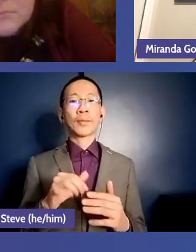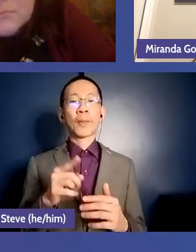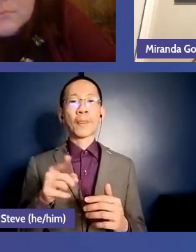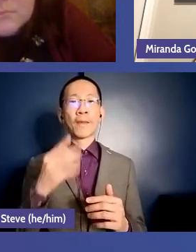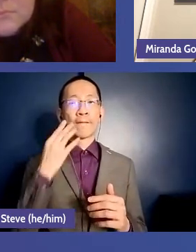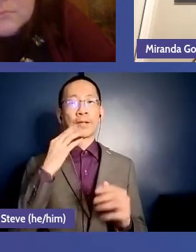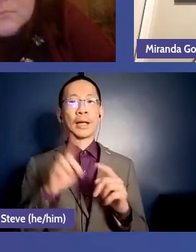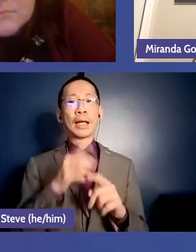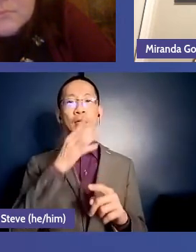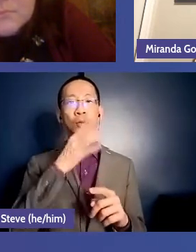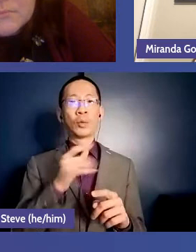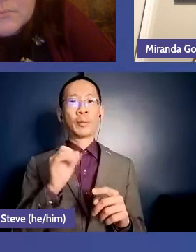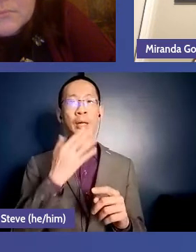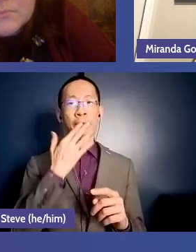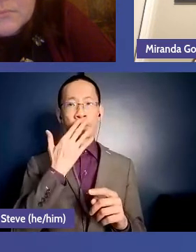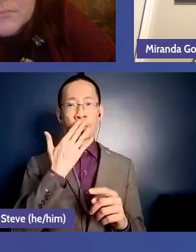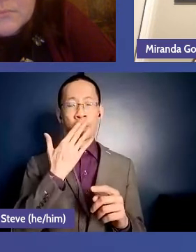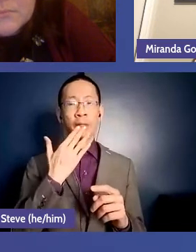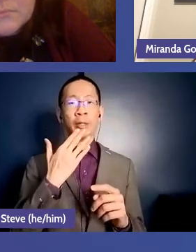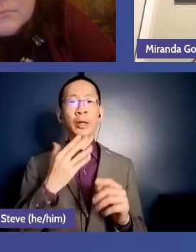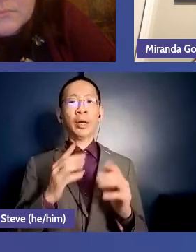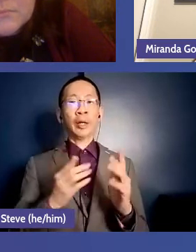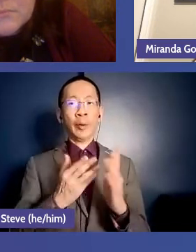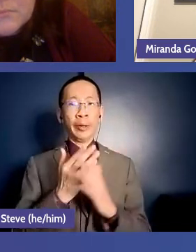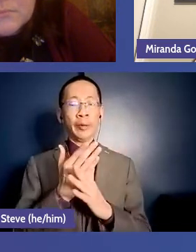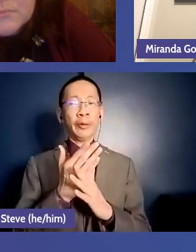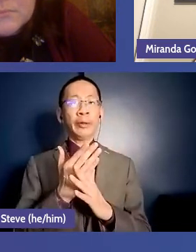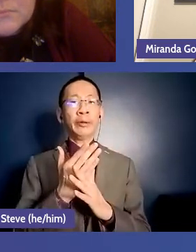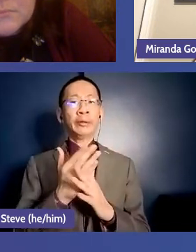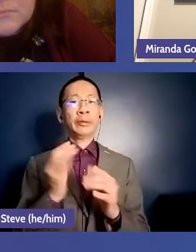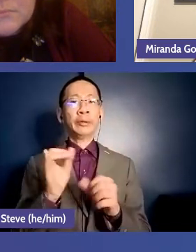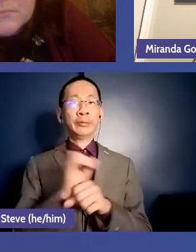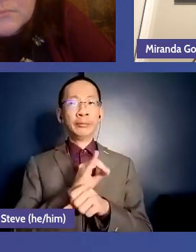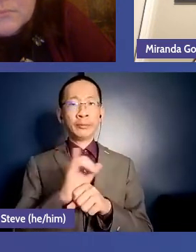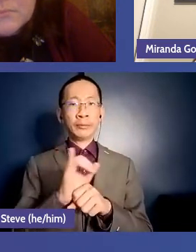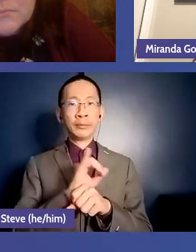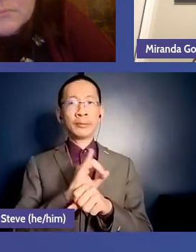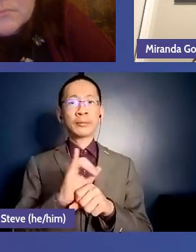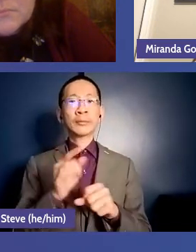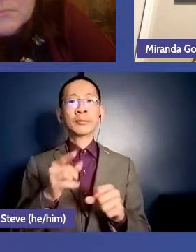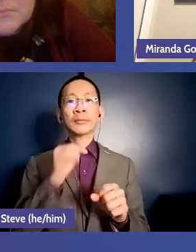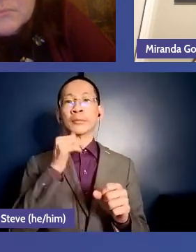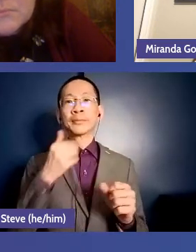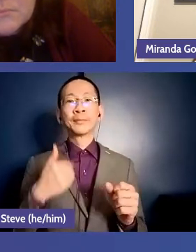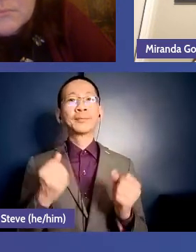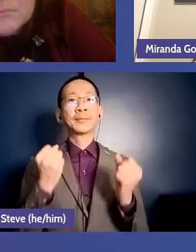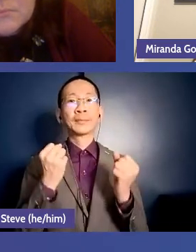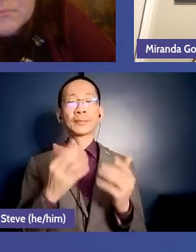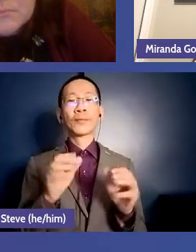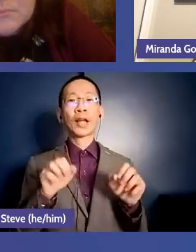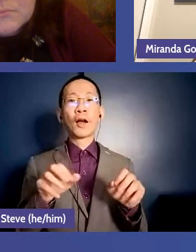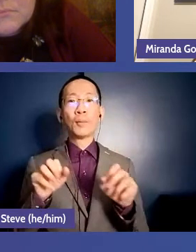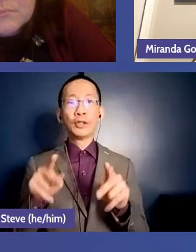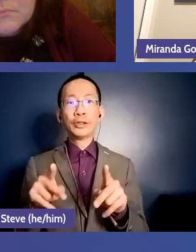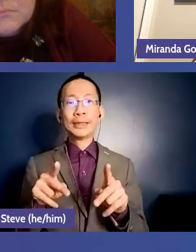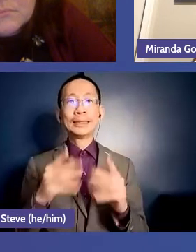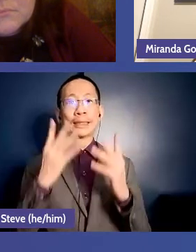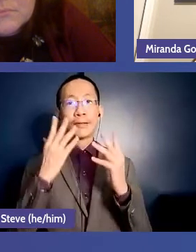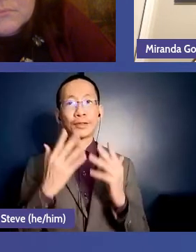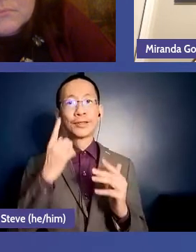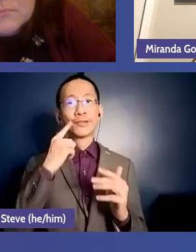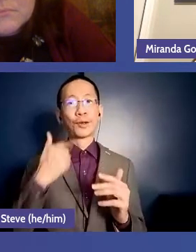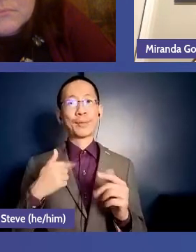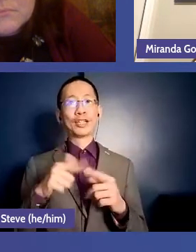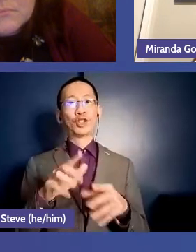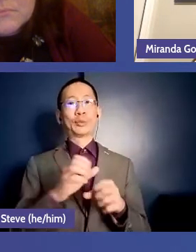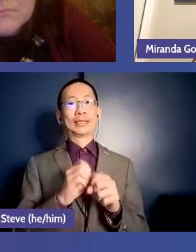as a woman of color coming up through the industry, there weren't a lot of opportunities, unfortunately, for me to